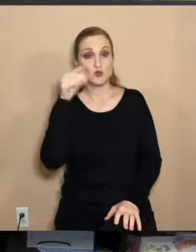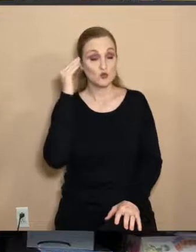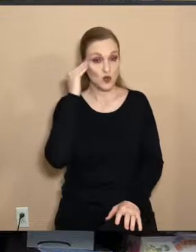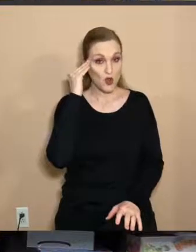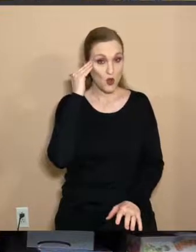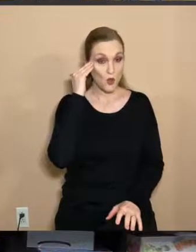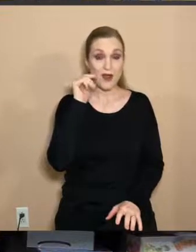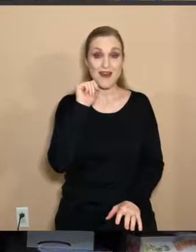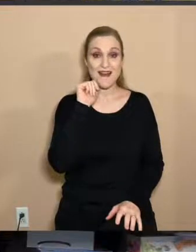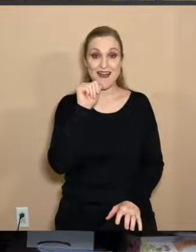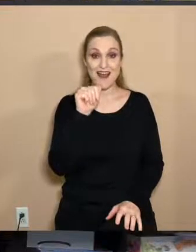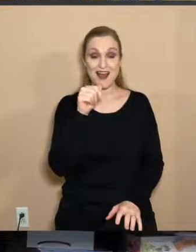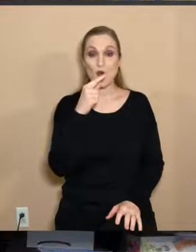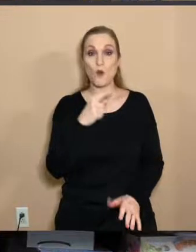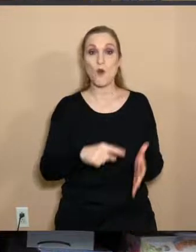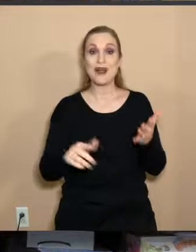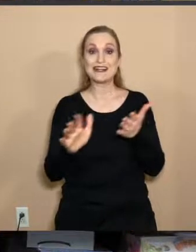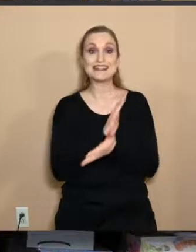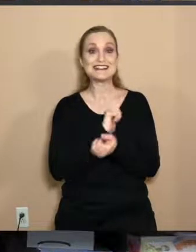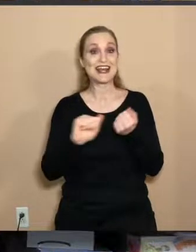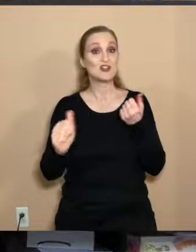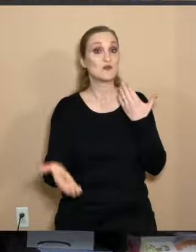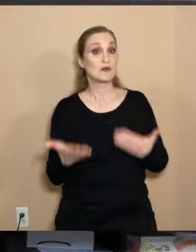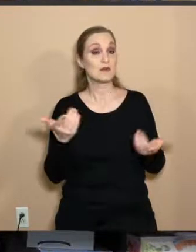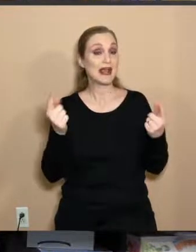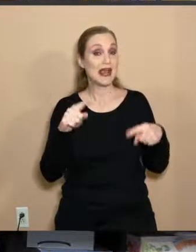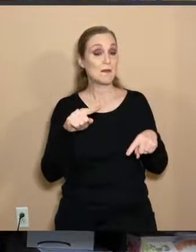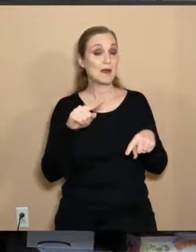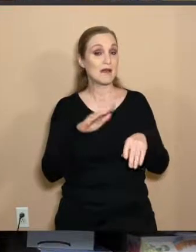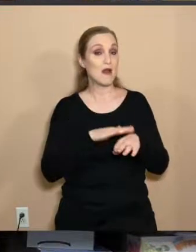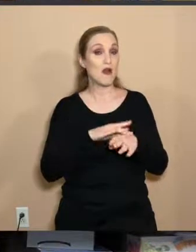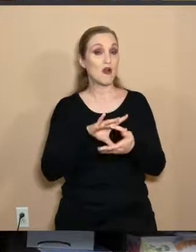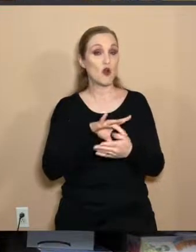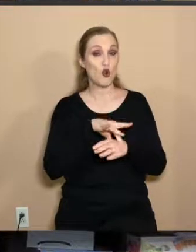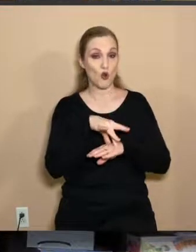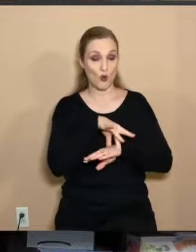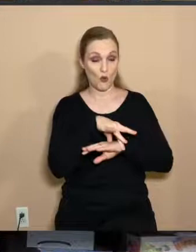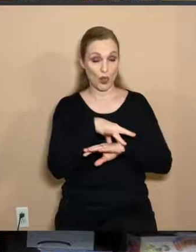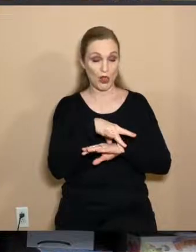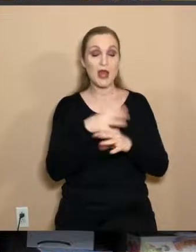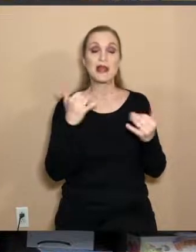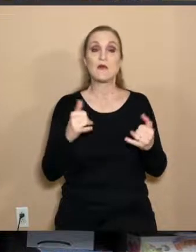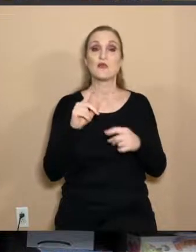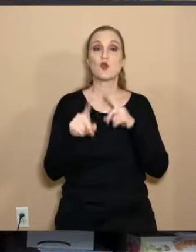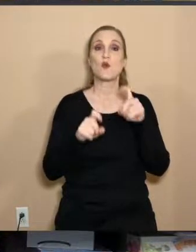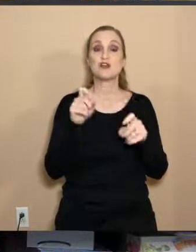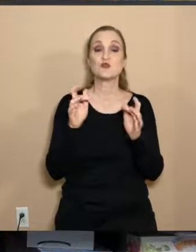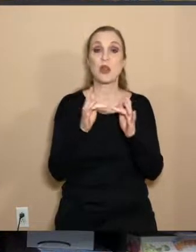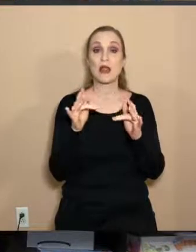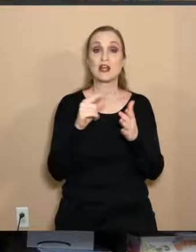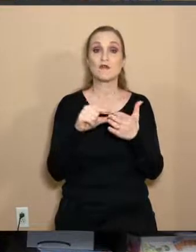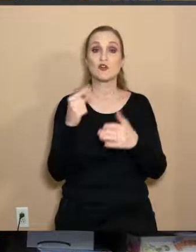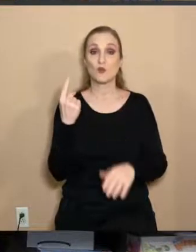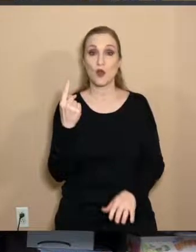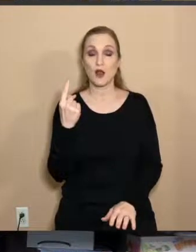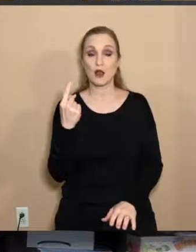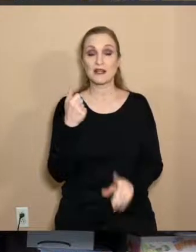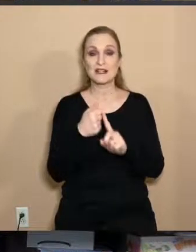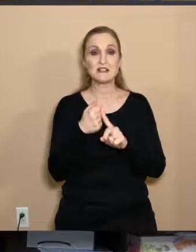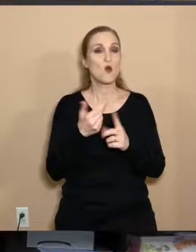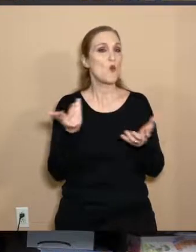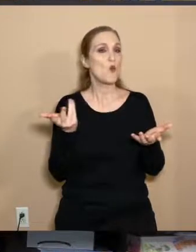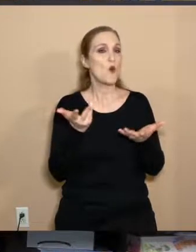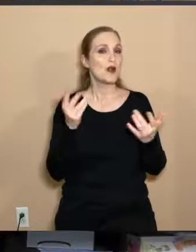know not what disaster may happen on earth." Now, the questions that I have related to verse 1 are, what